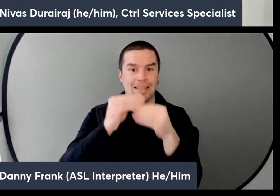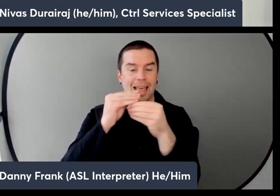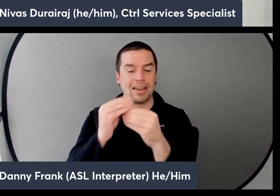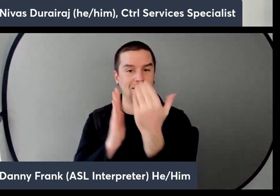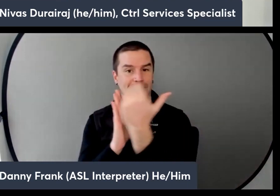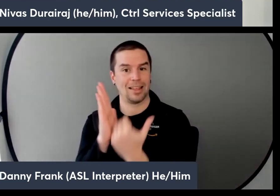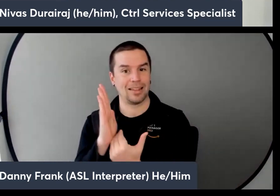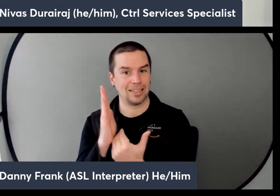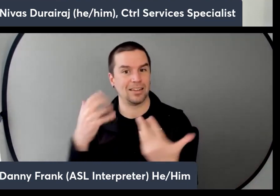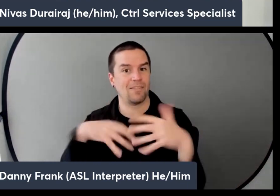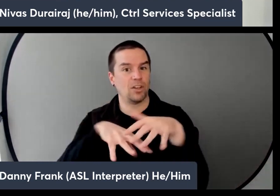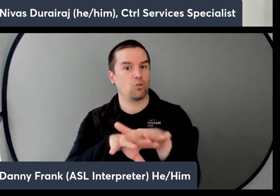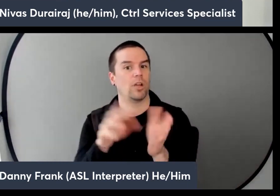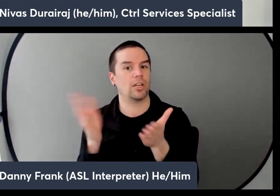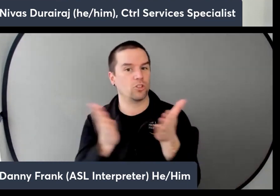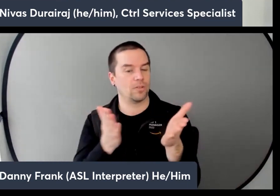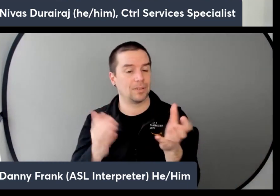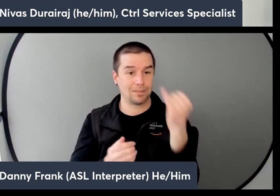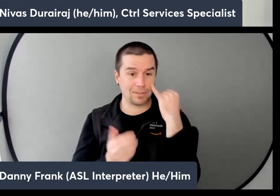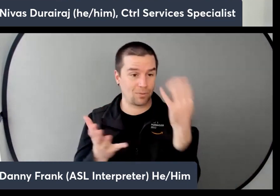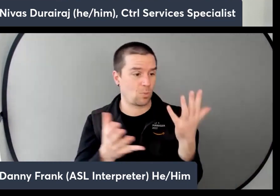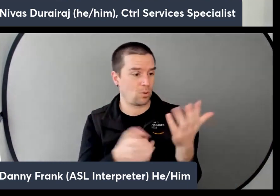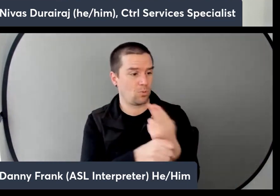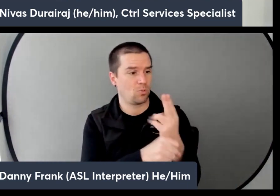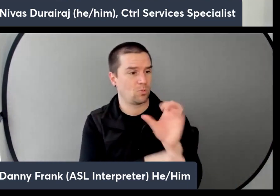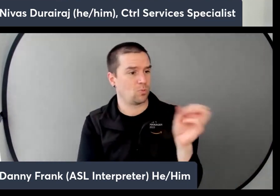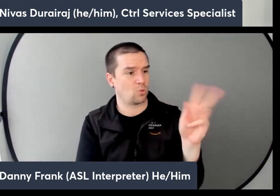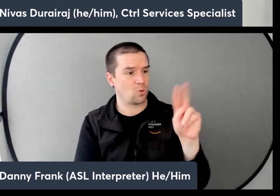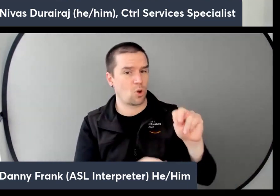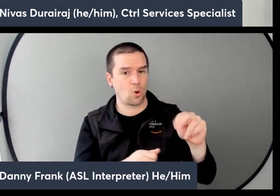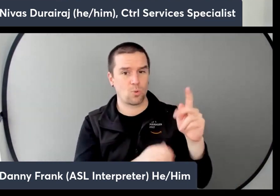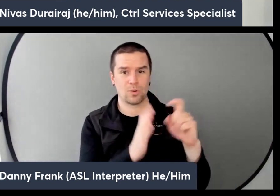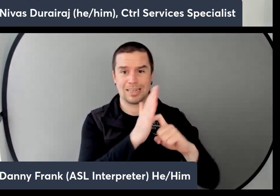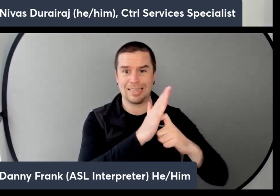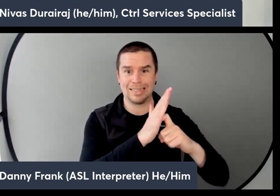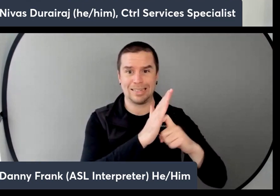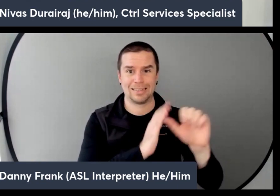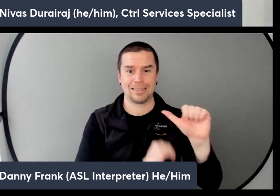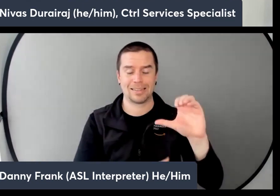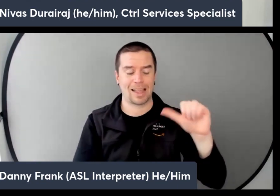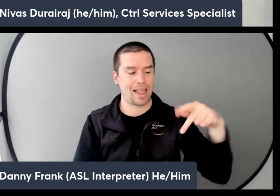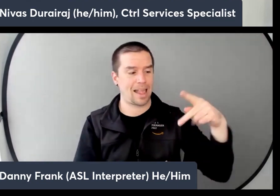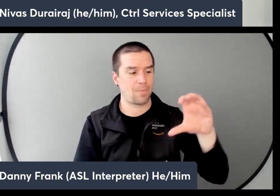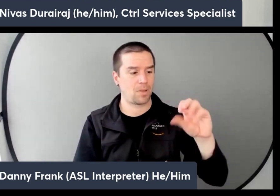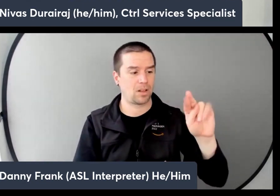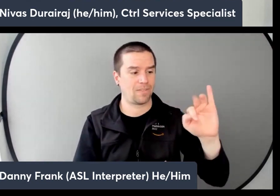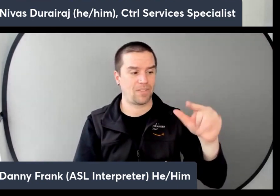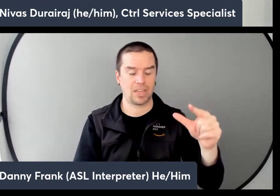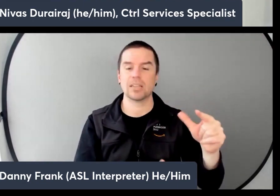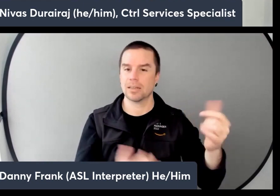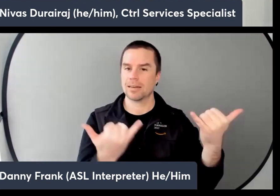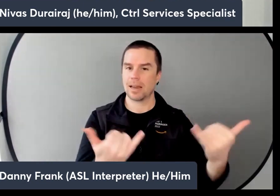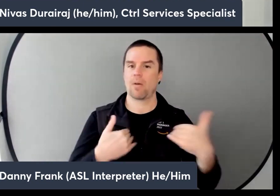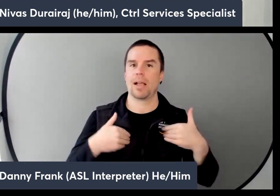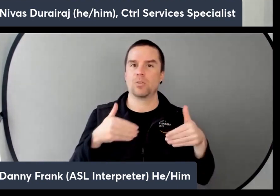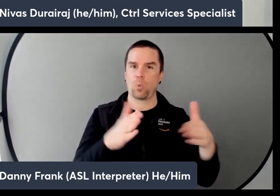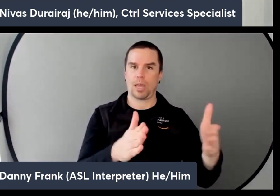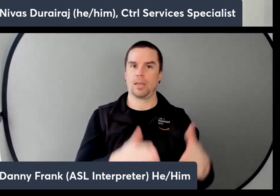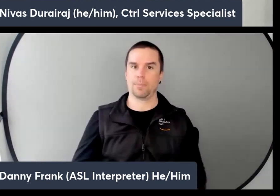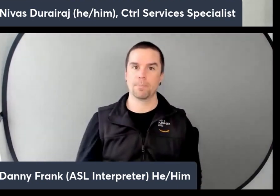you want to use your own keys and AppConfig, we have a good way to do that, which was also a